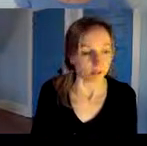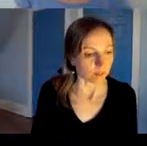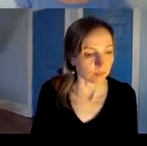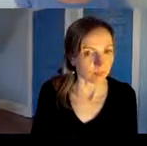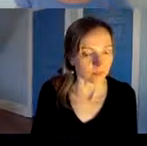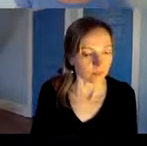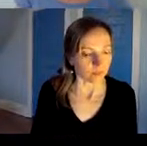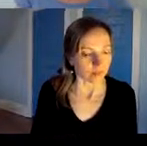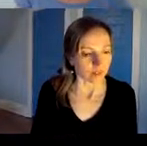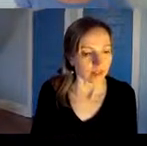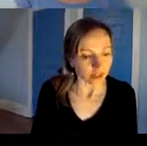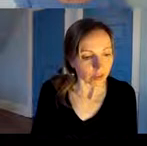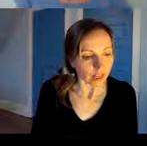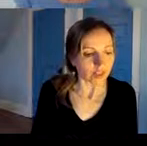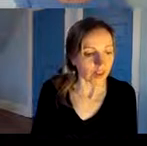human health.